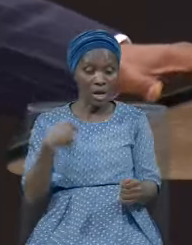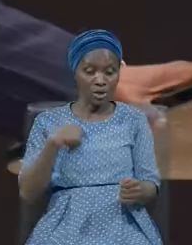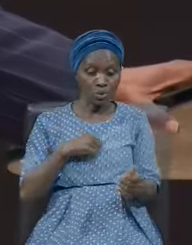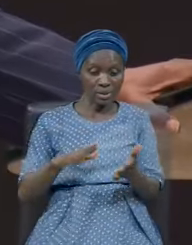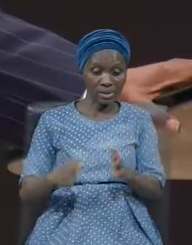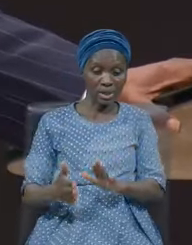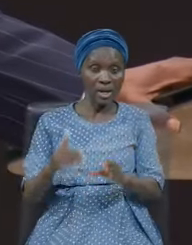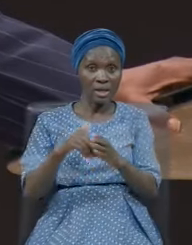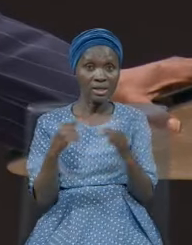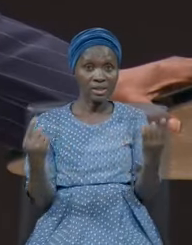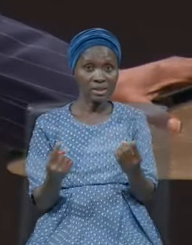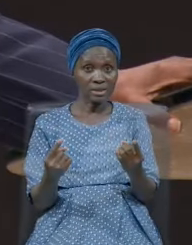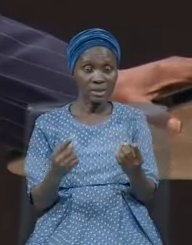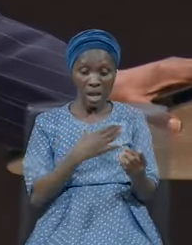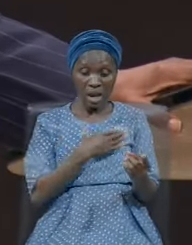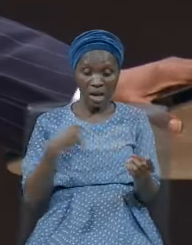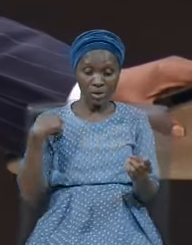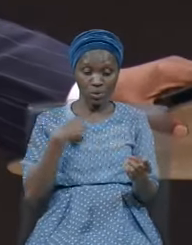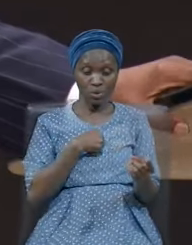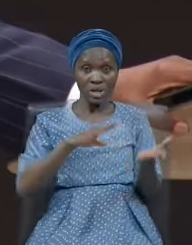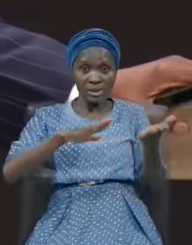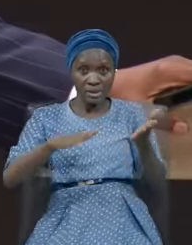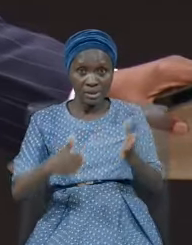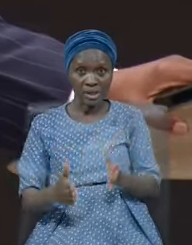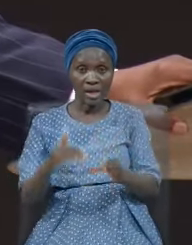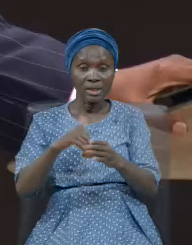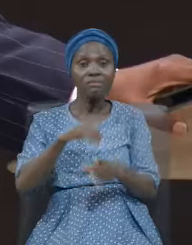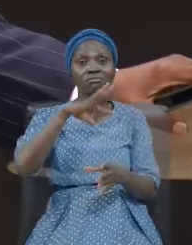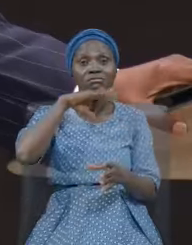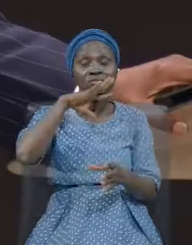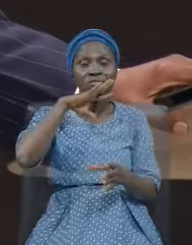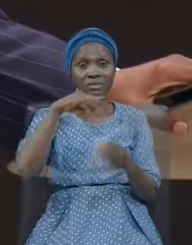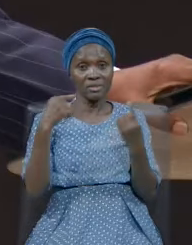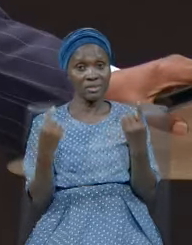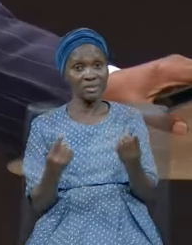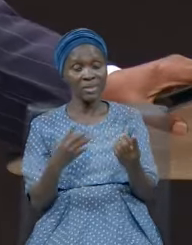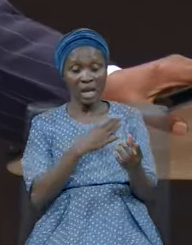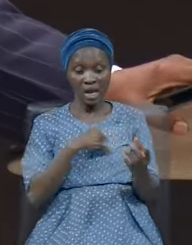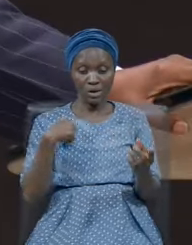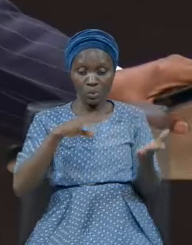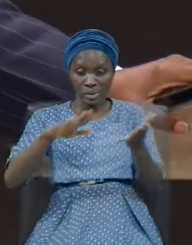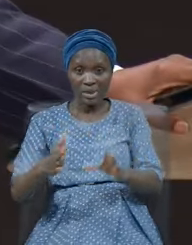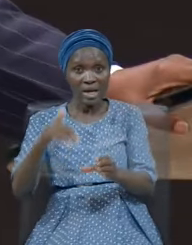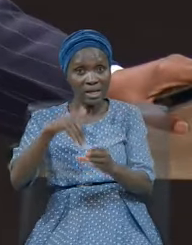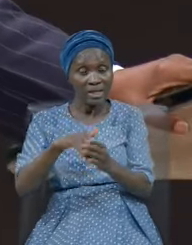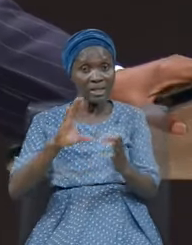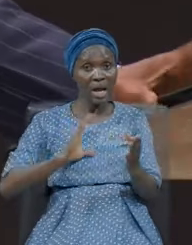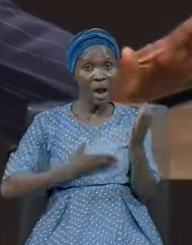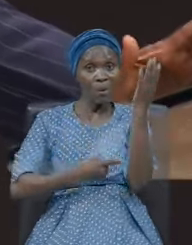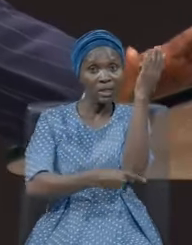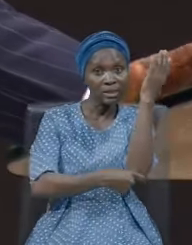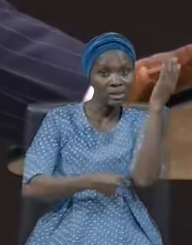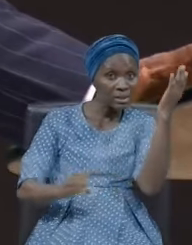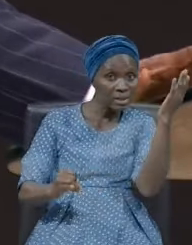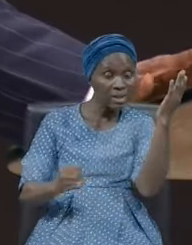die in corruption, and we die in our stealing, and we're